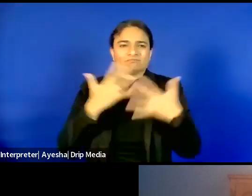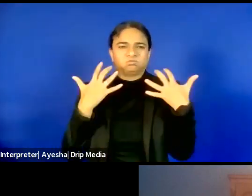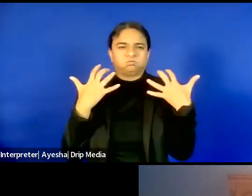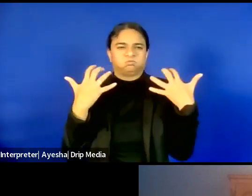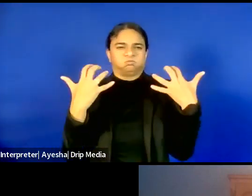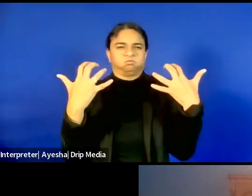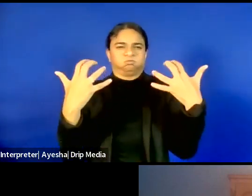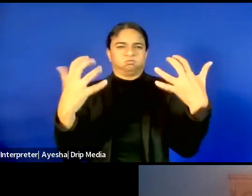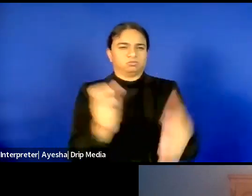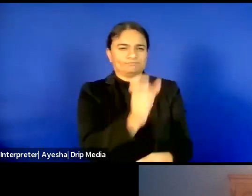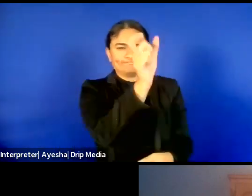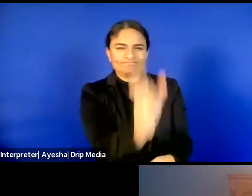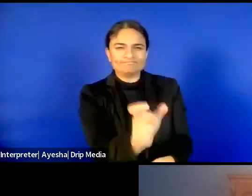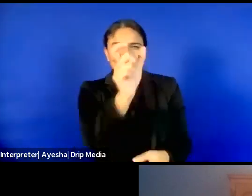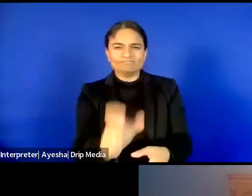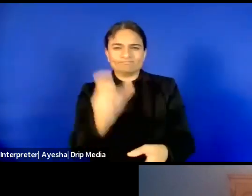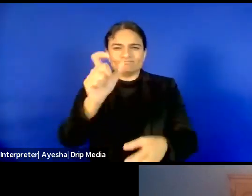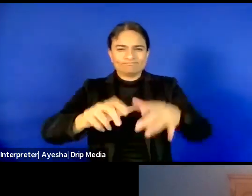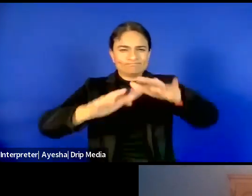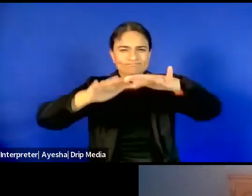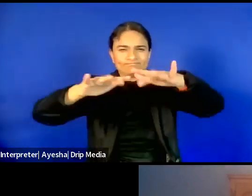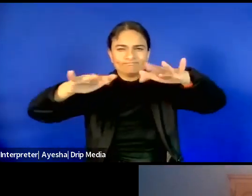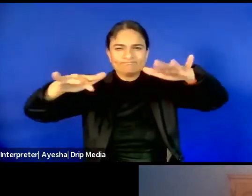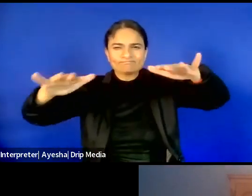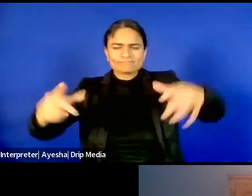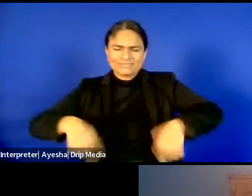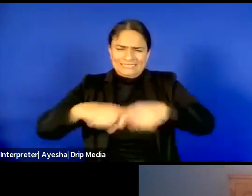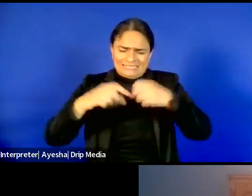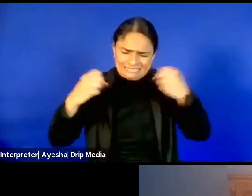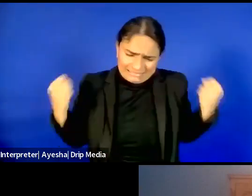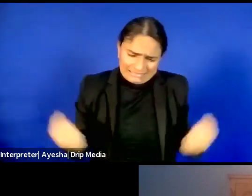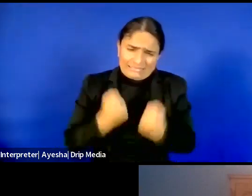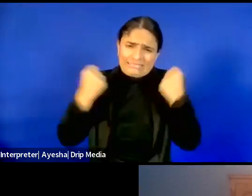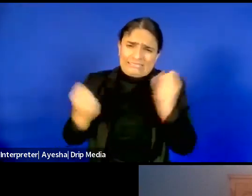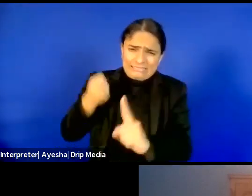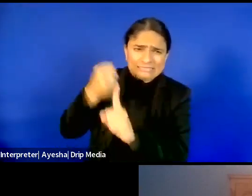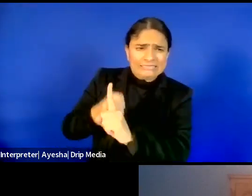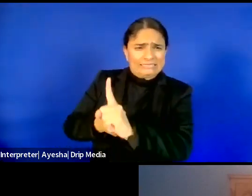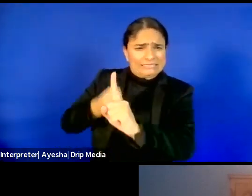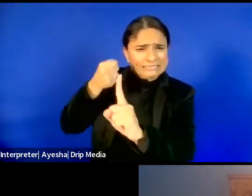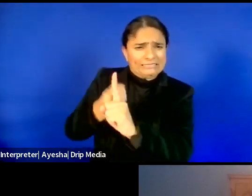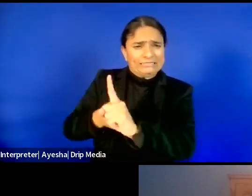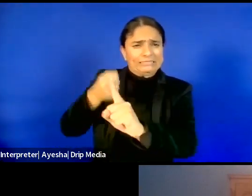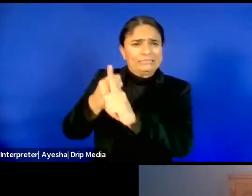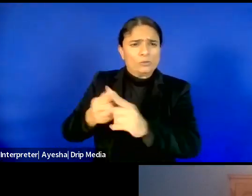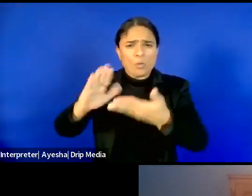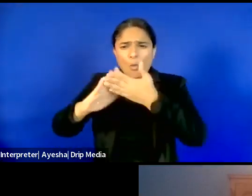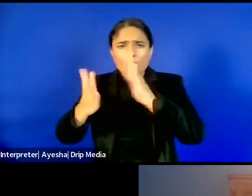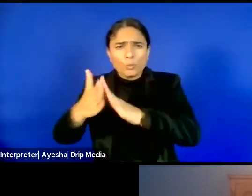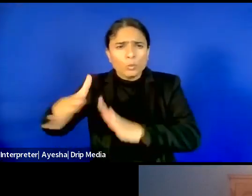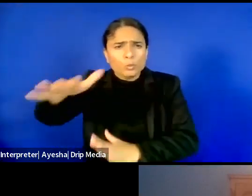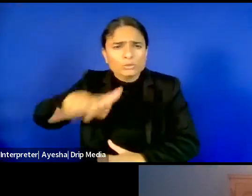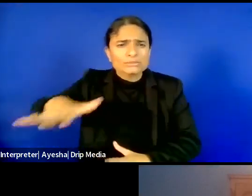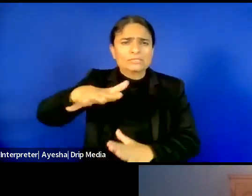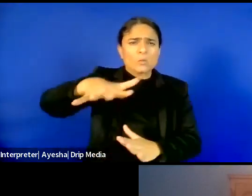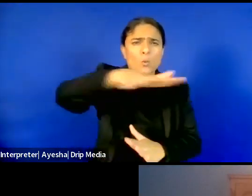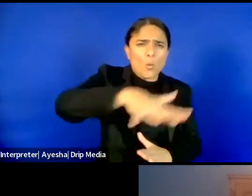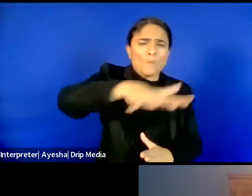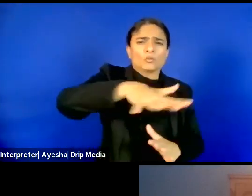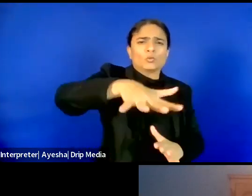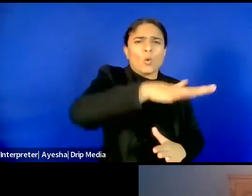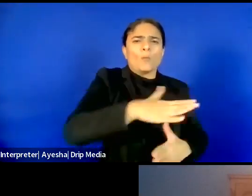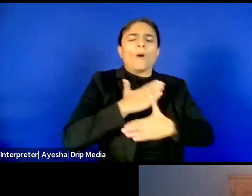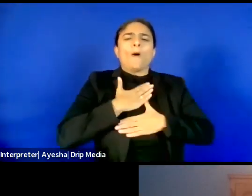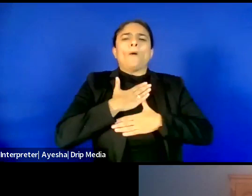hard to advocate for their communities. And then we're finally able to be together, especially after coming out